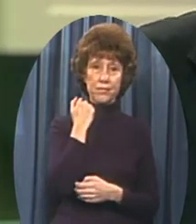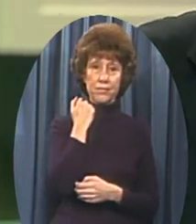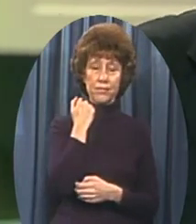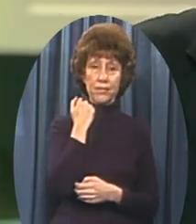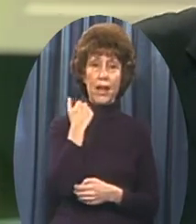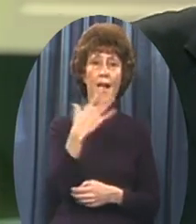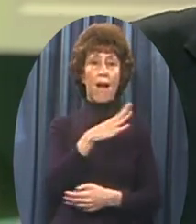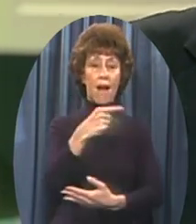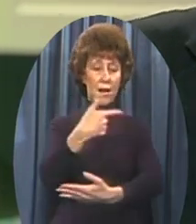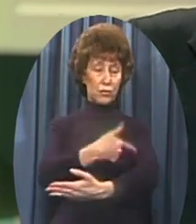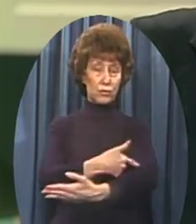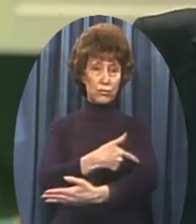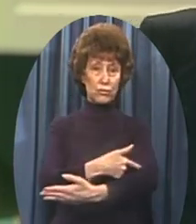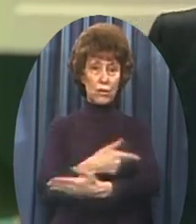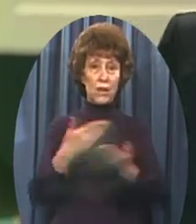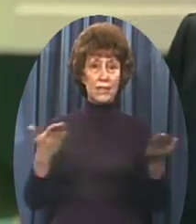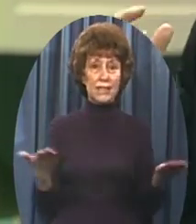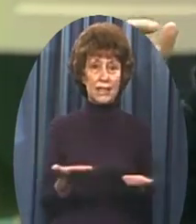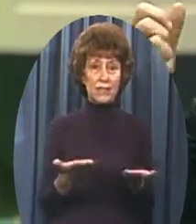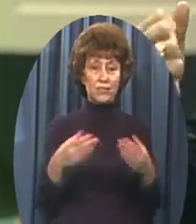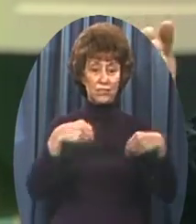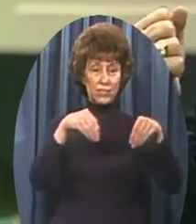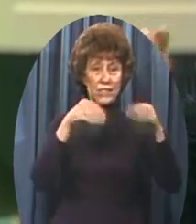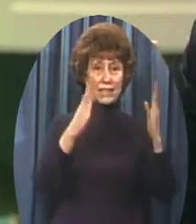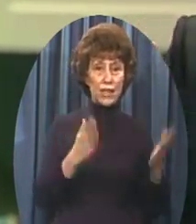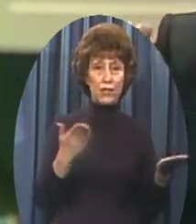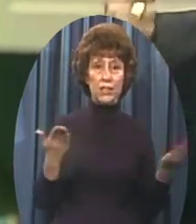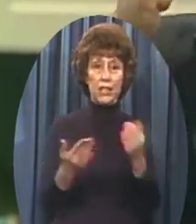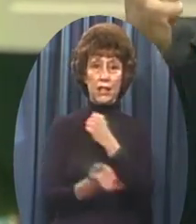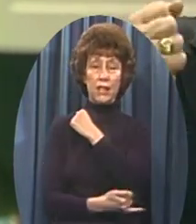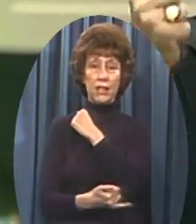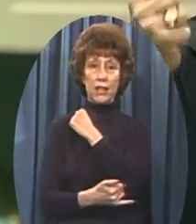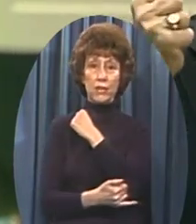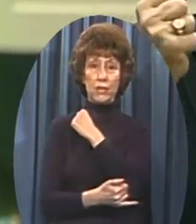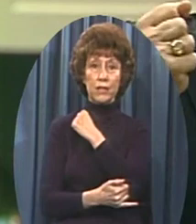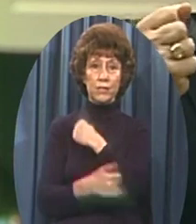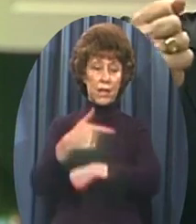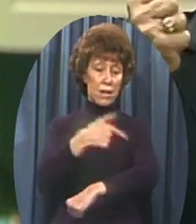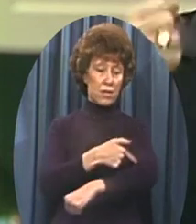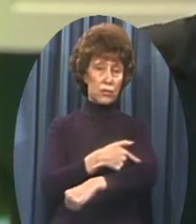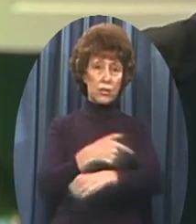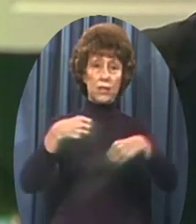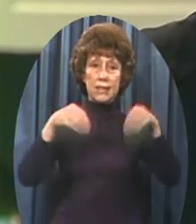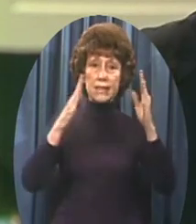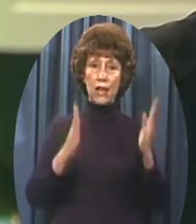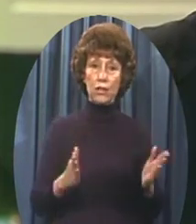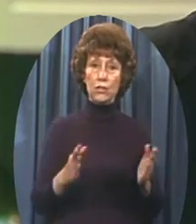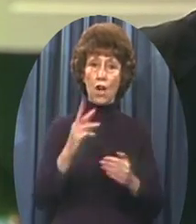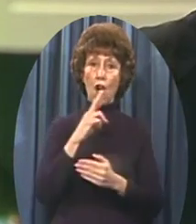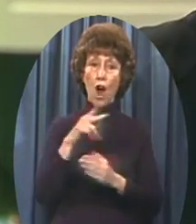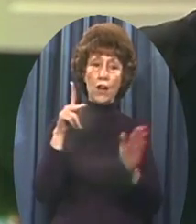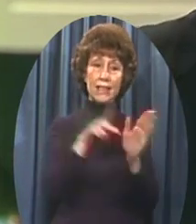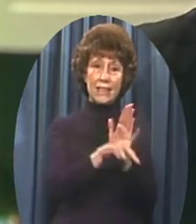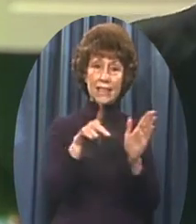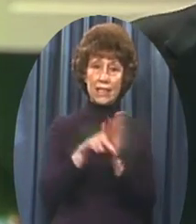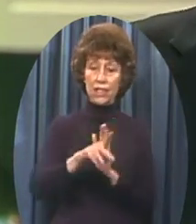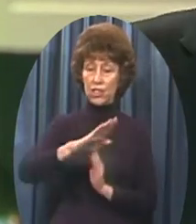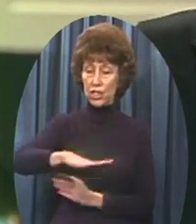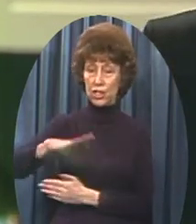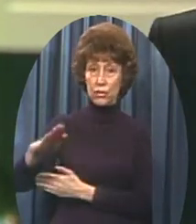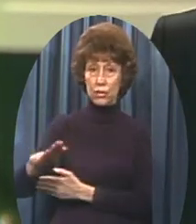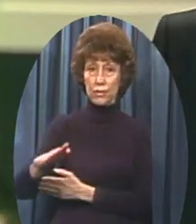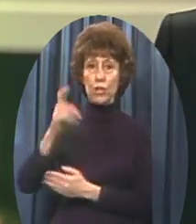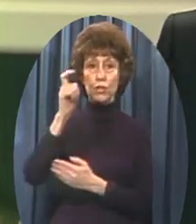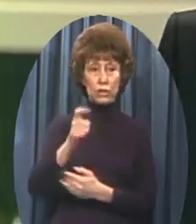country, these fellows who are pushing and peddling drugs are murdering little children on the installment plan. They need